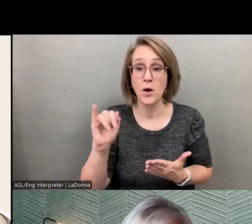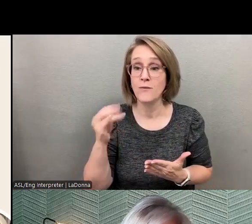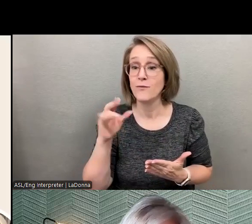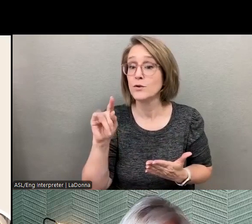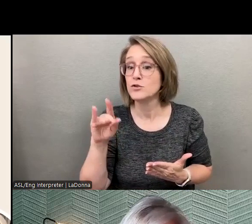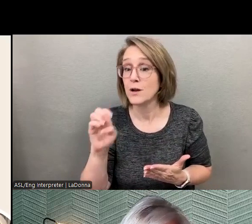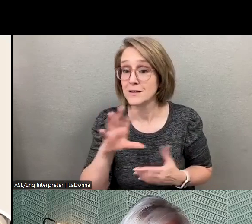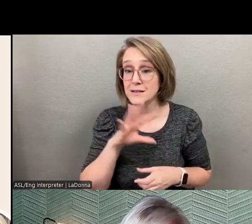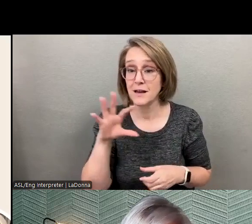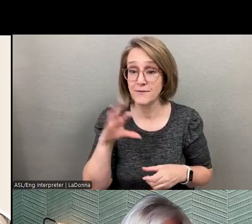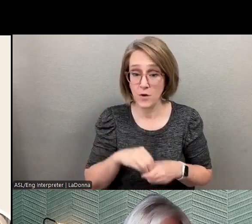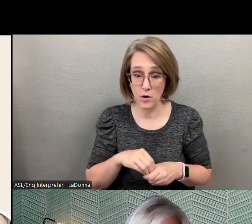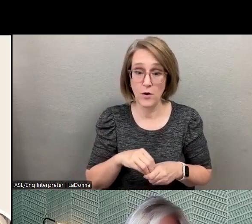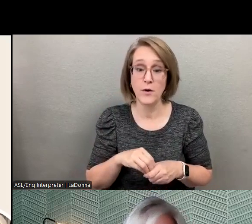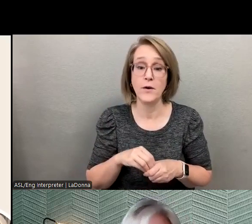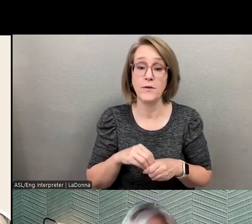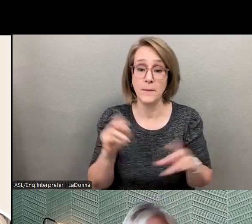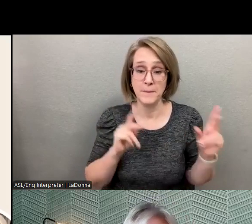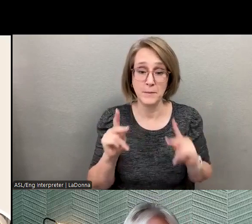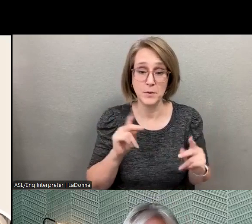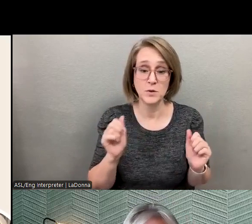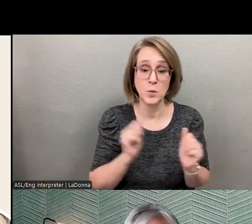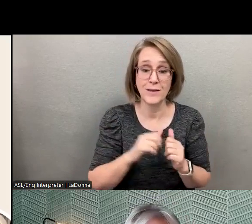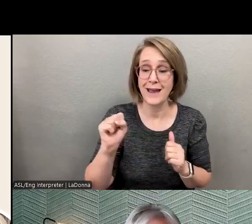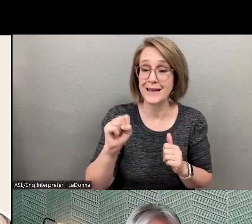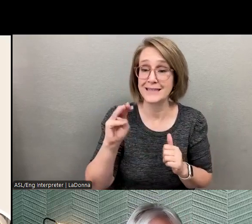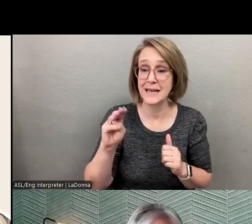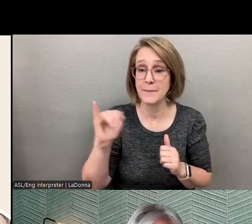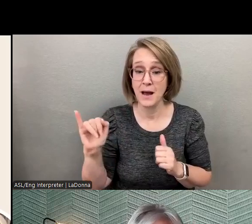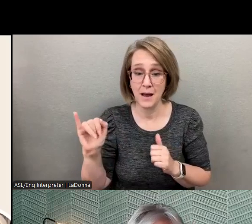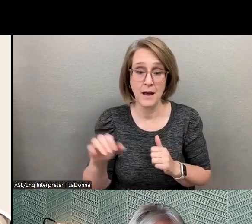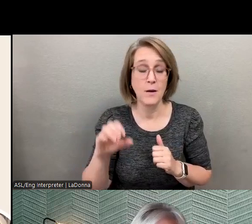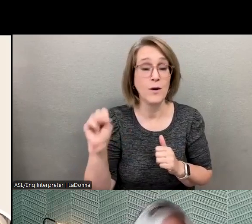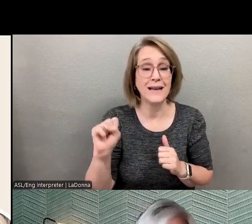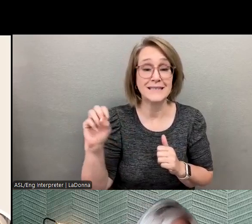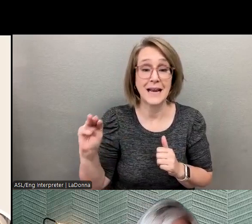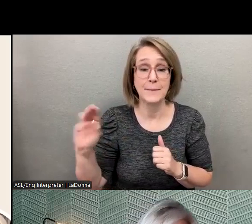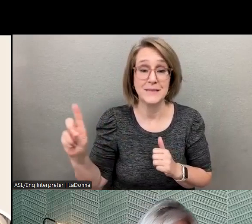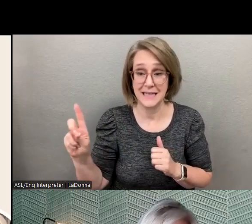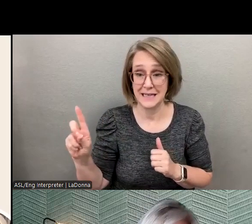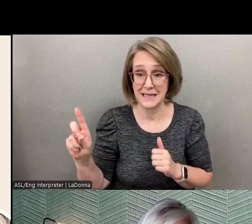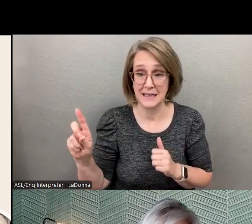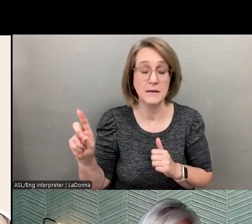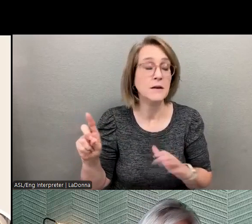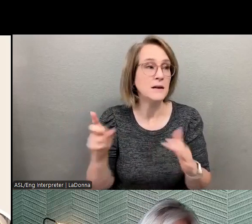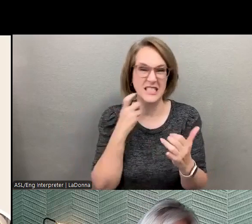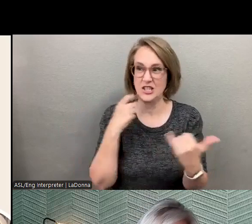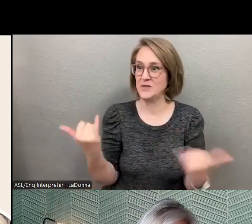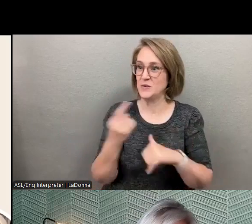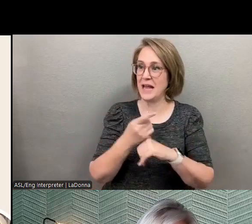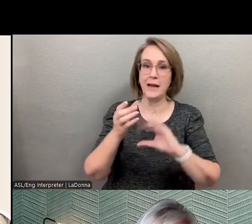individuals with SMI or SED, which is exactly what we were talking about today. So there's a